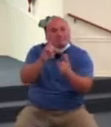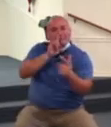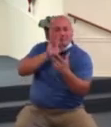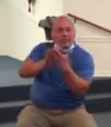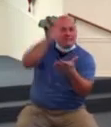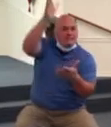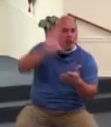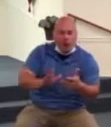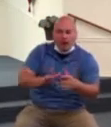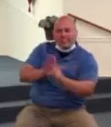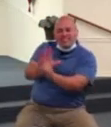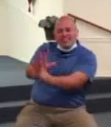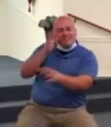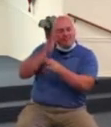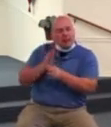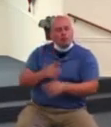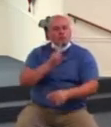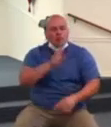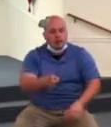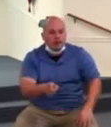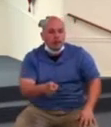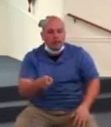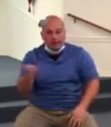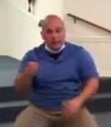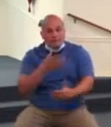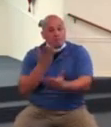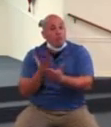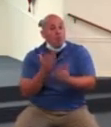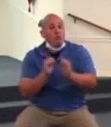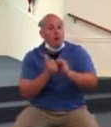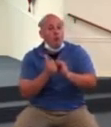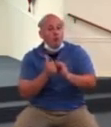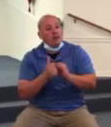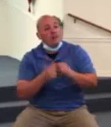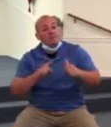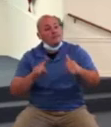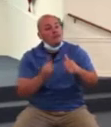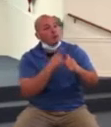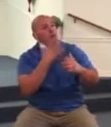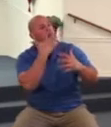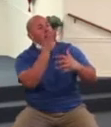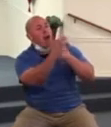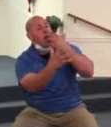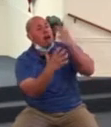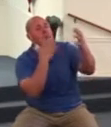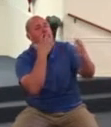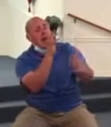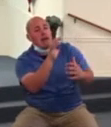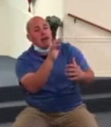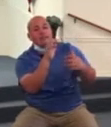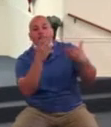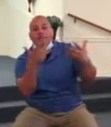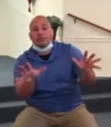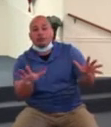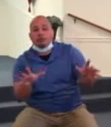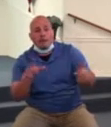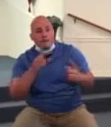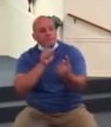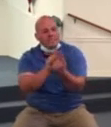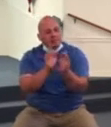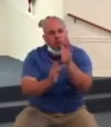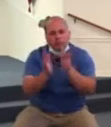was real, and he proved it first by calling out to Jesus, and then again when he followed